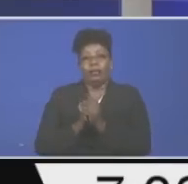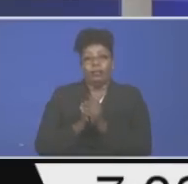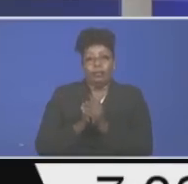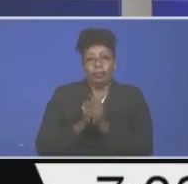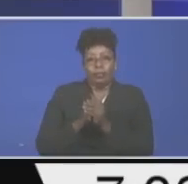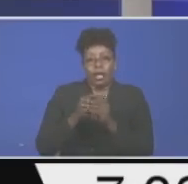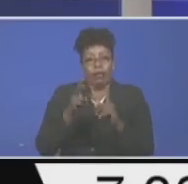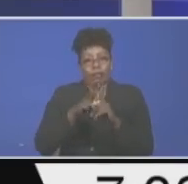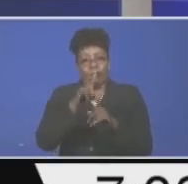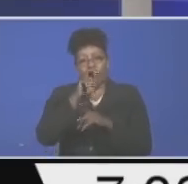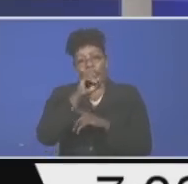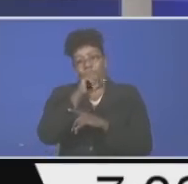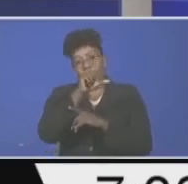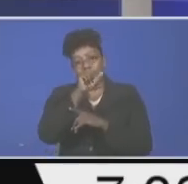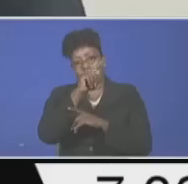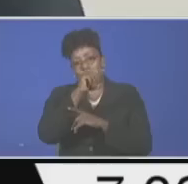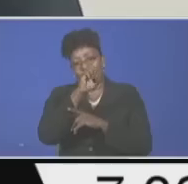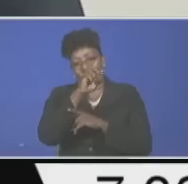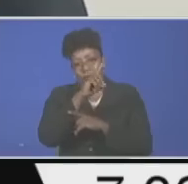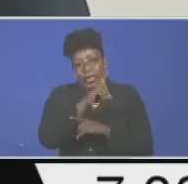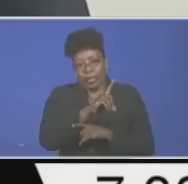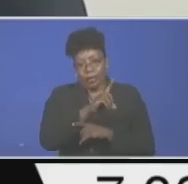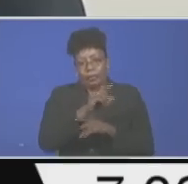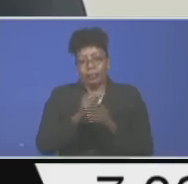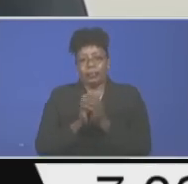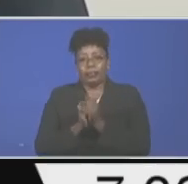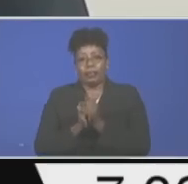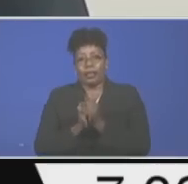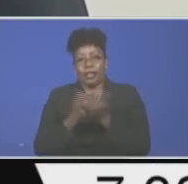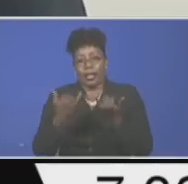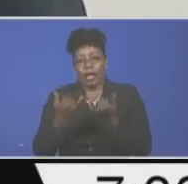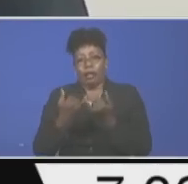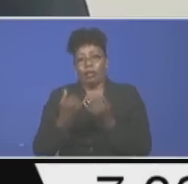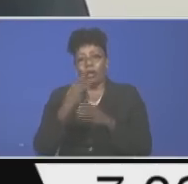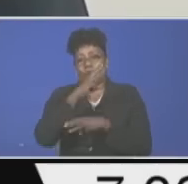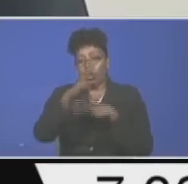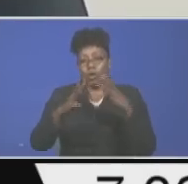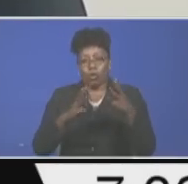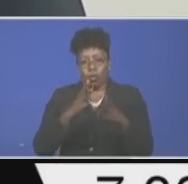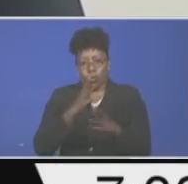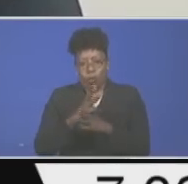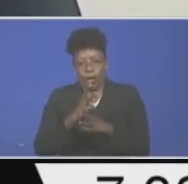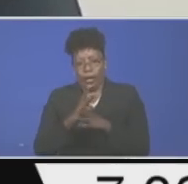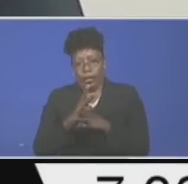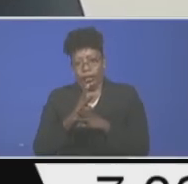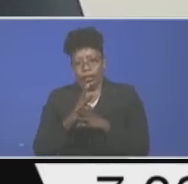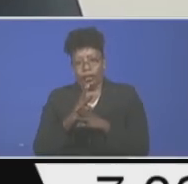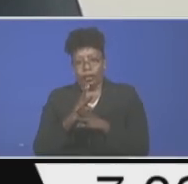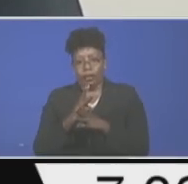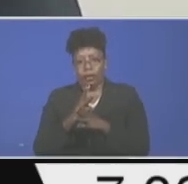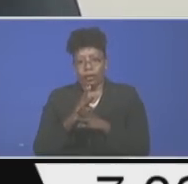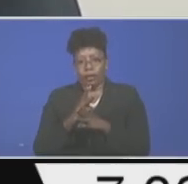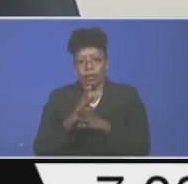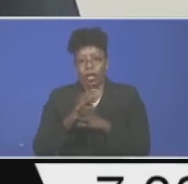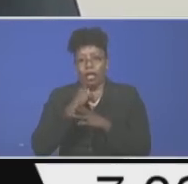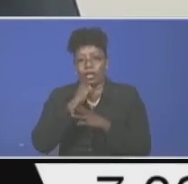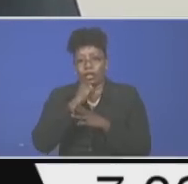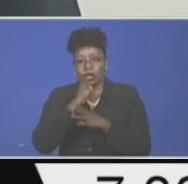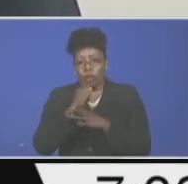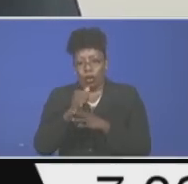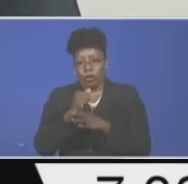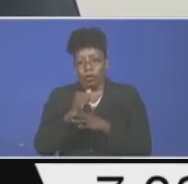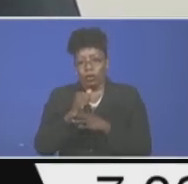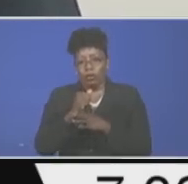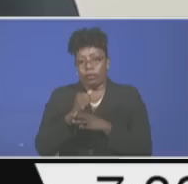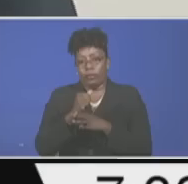is easier nowadays. Since 2016, worldwide bodies have not completely disregarded, but they